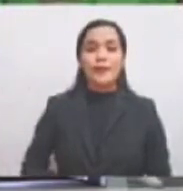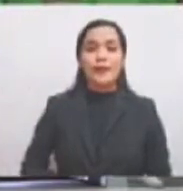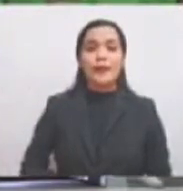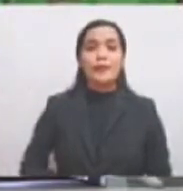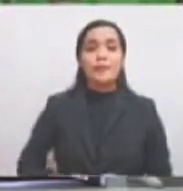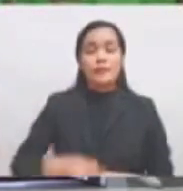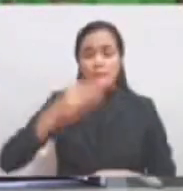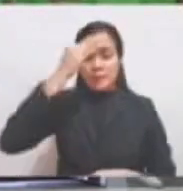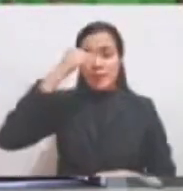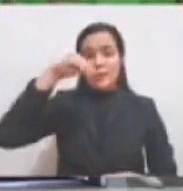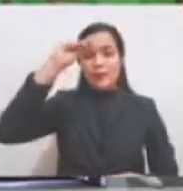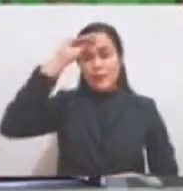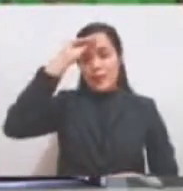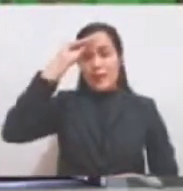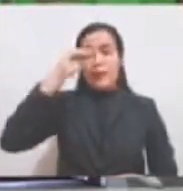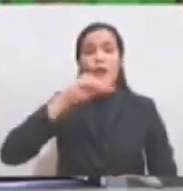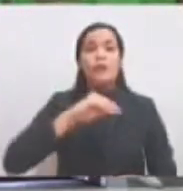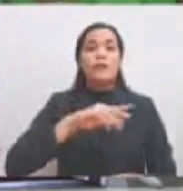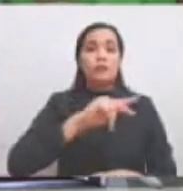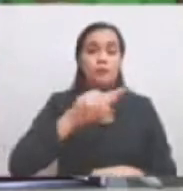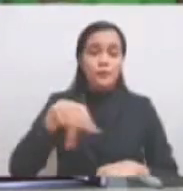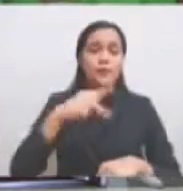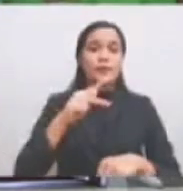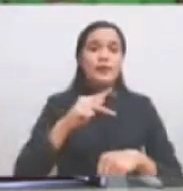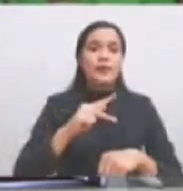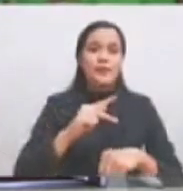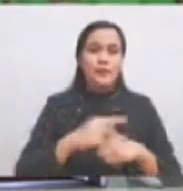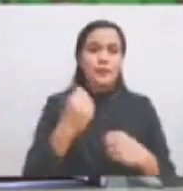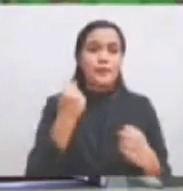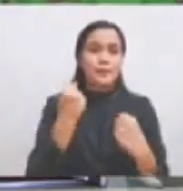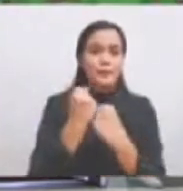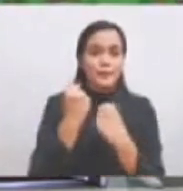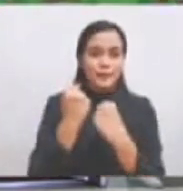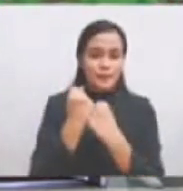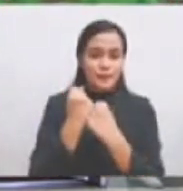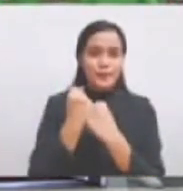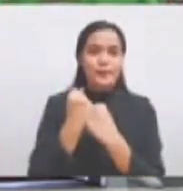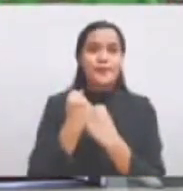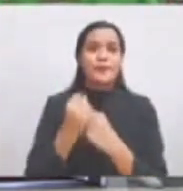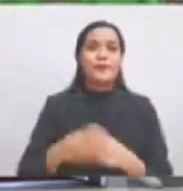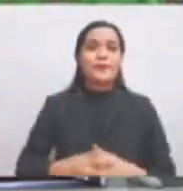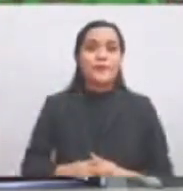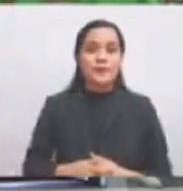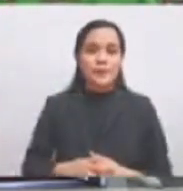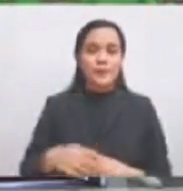at ang mga Pilipinas ay nasa likod mo! Ping Lacson! It's a yes for